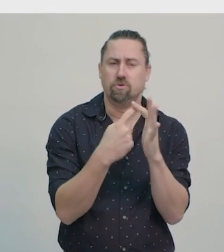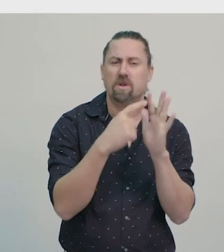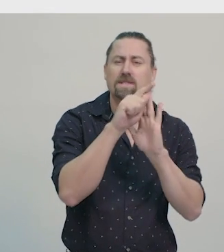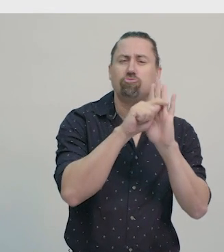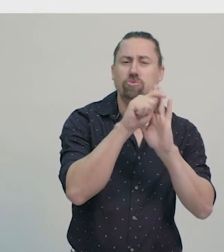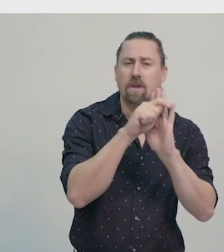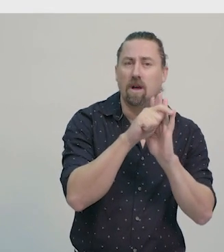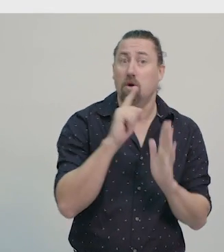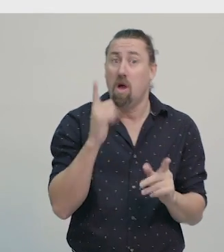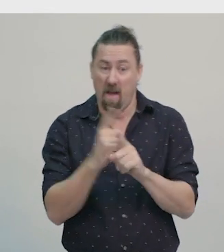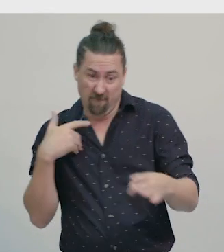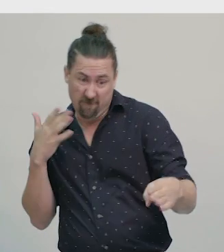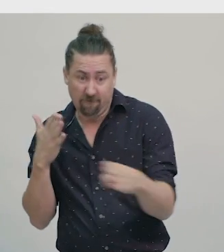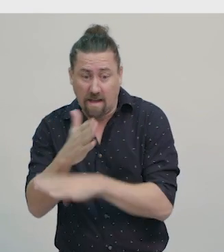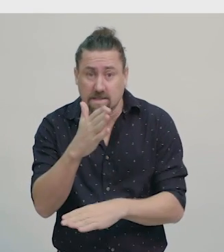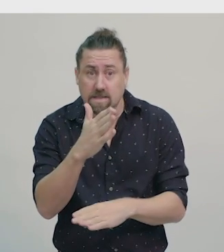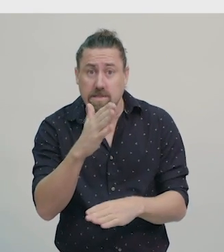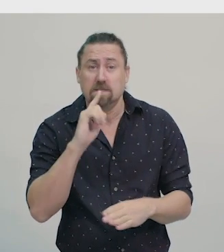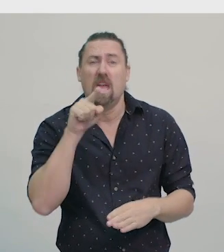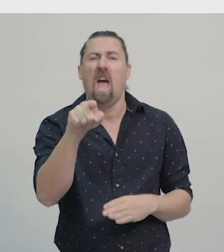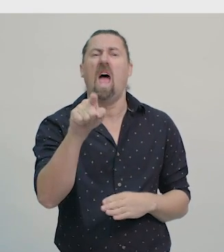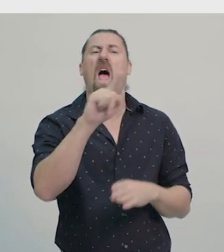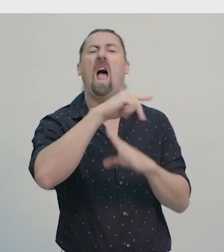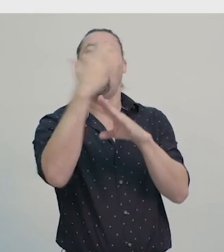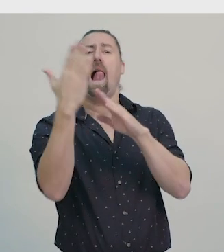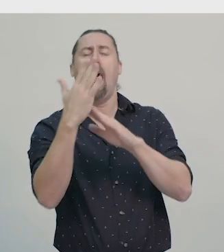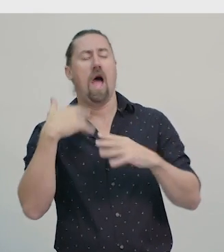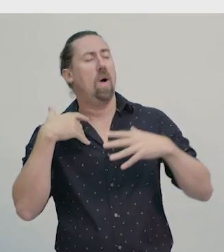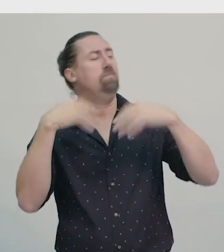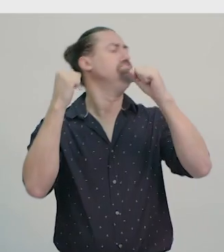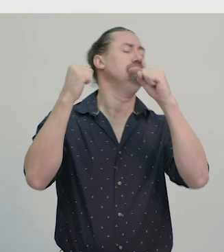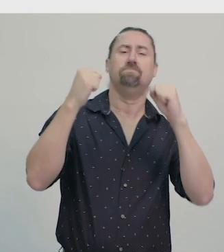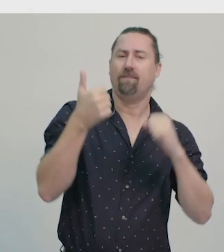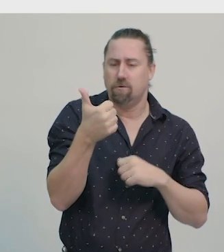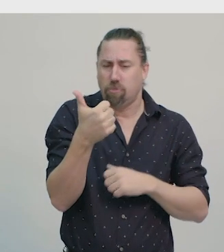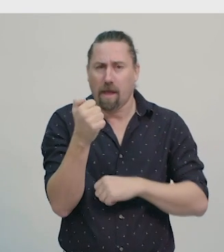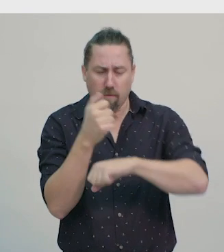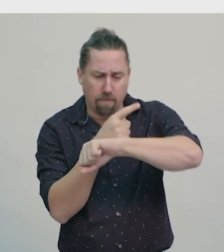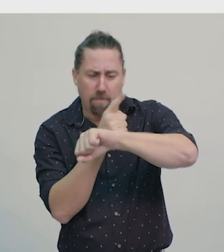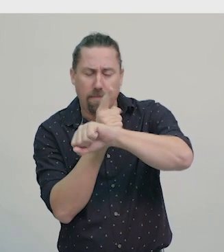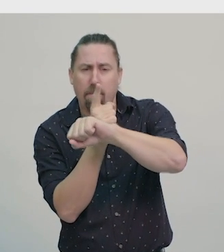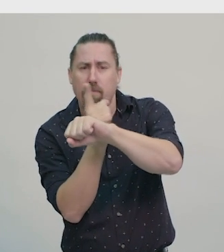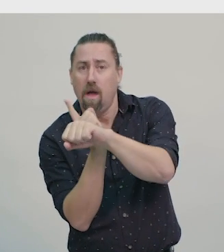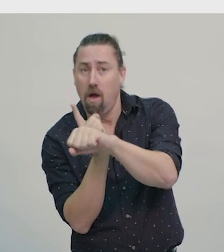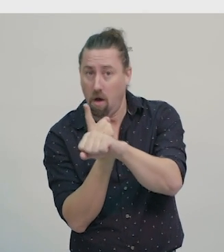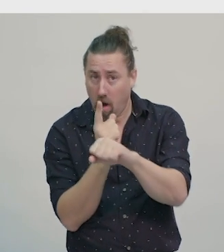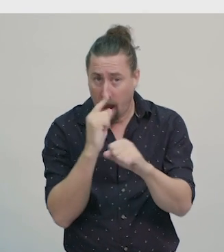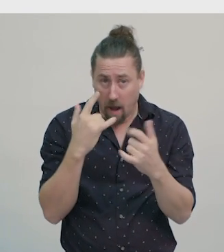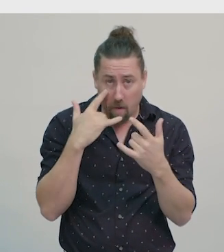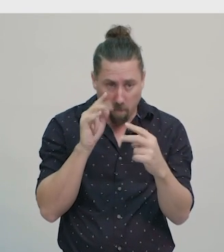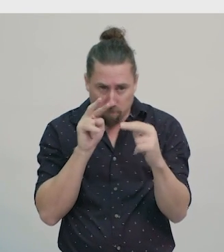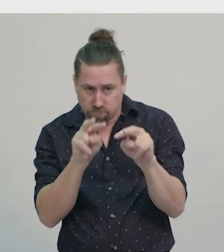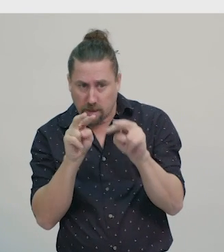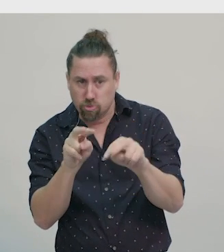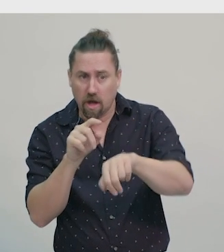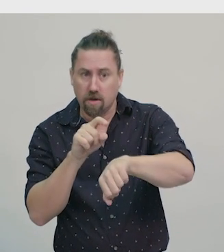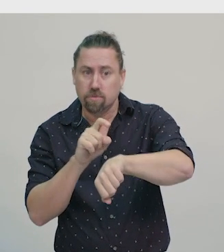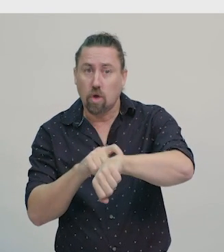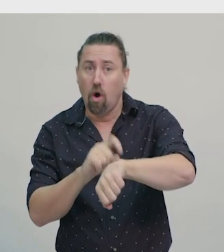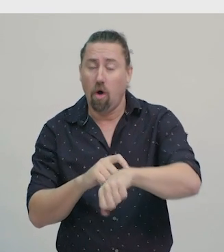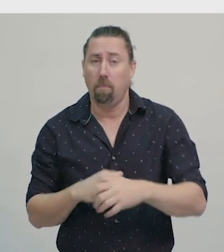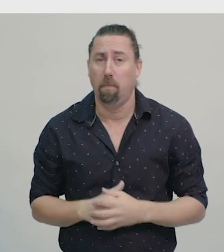cars. We can also measure the inside of things. This is called the volume. To find the volume of this bucket at